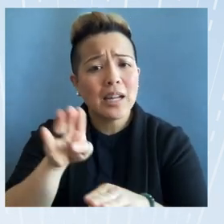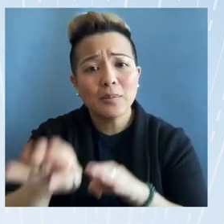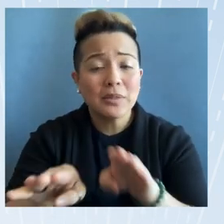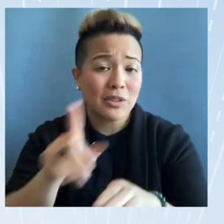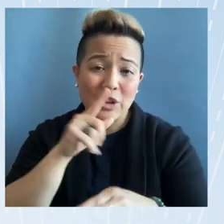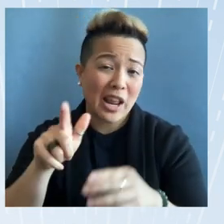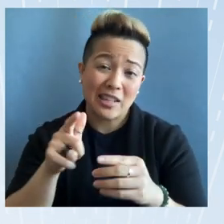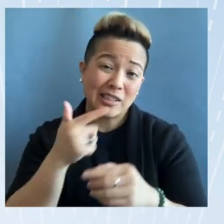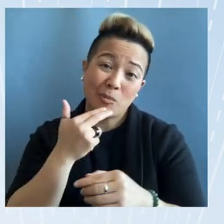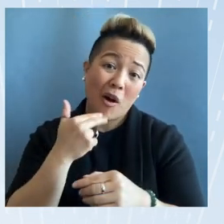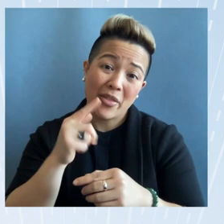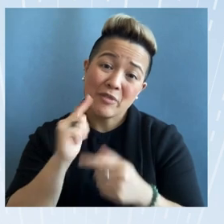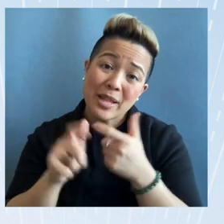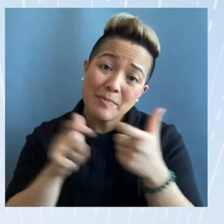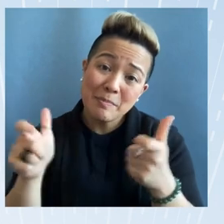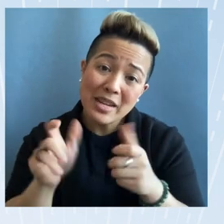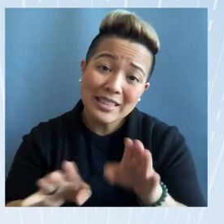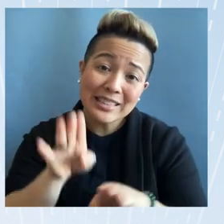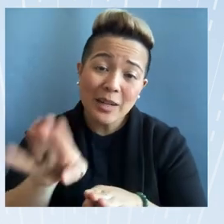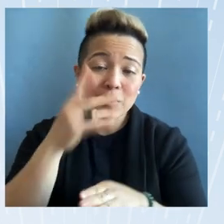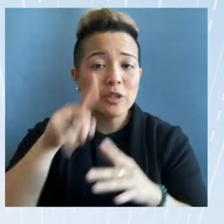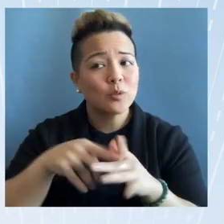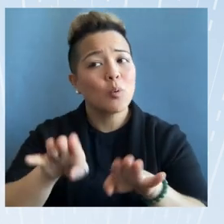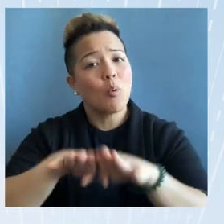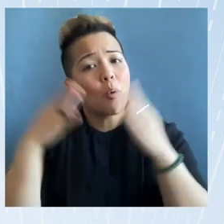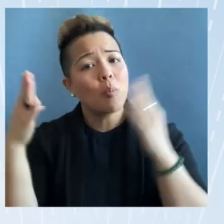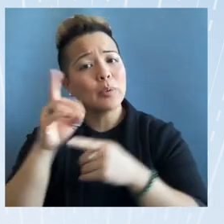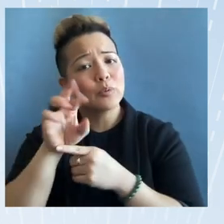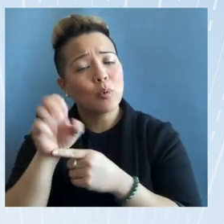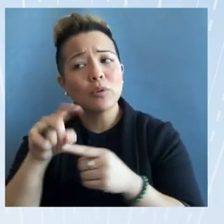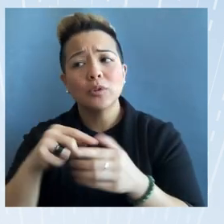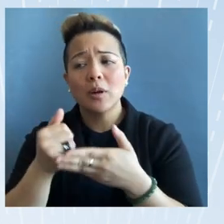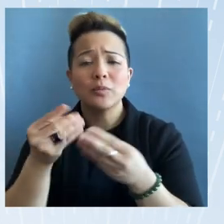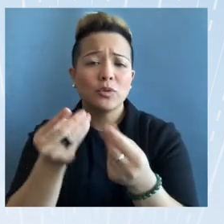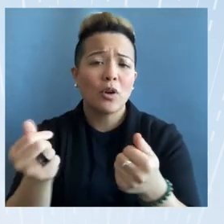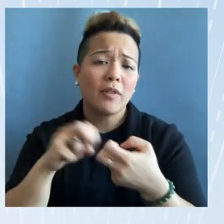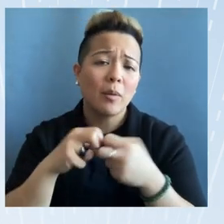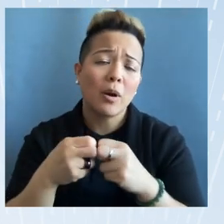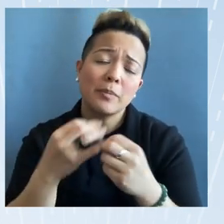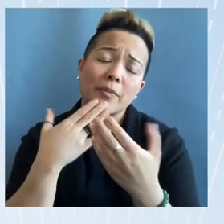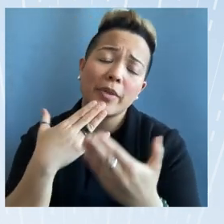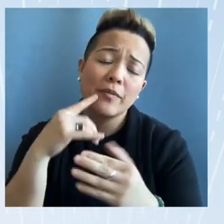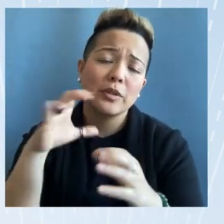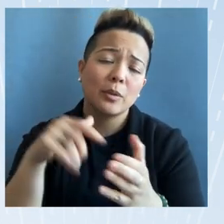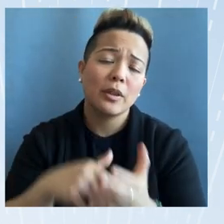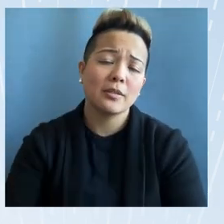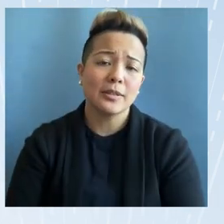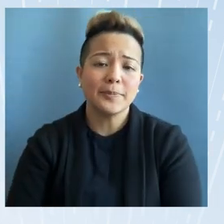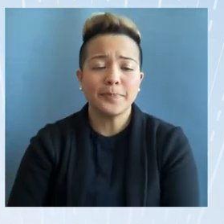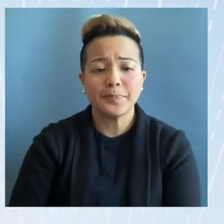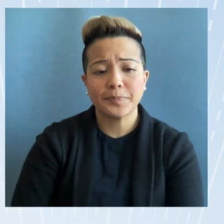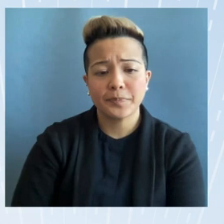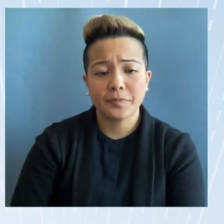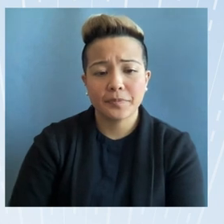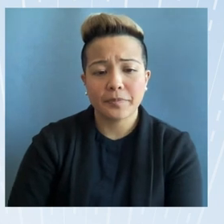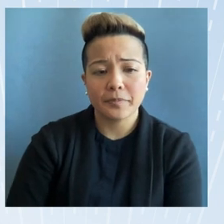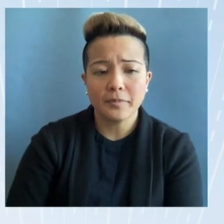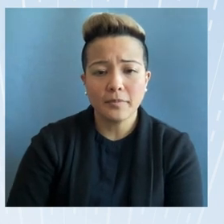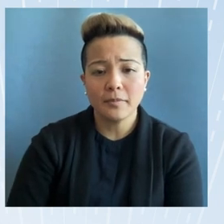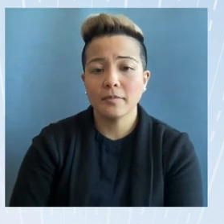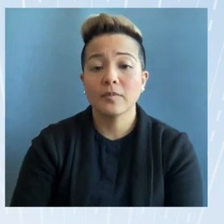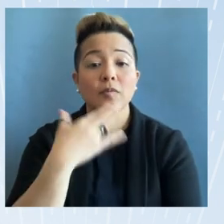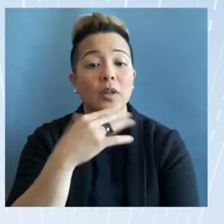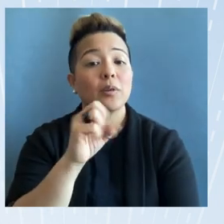big steps, because they start to open the doors to solving a problem. So thank you for doing this. Thank you, Smita.